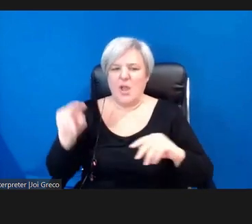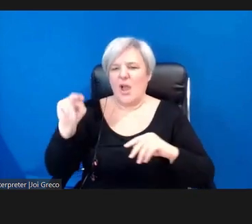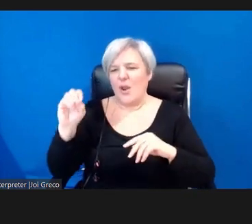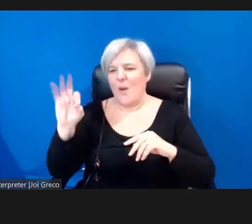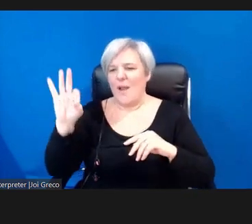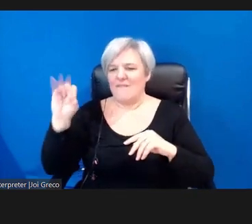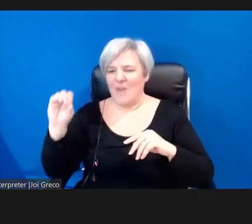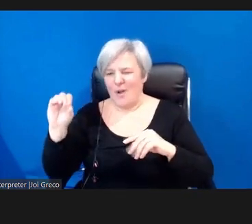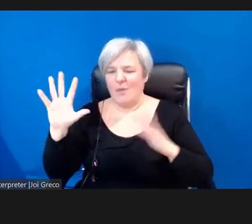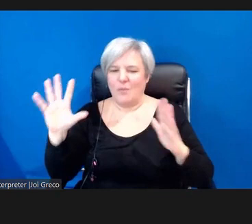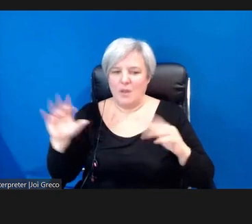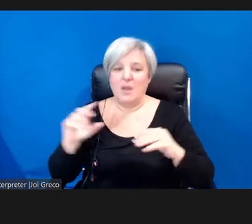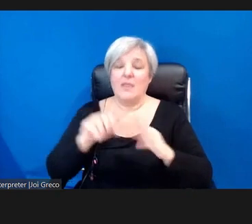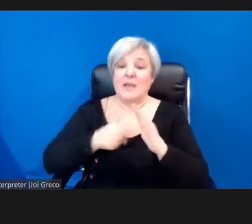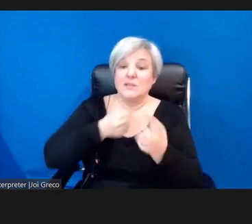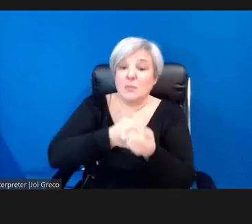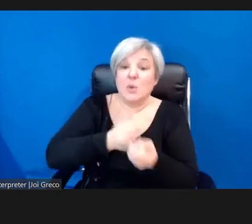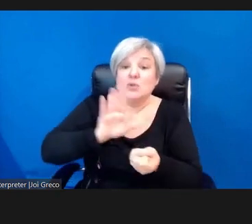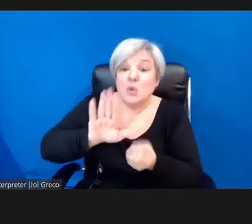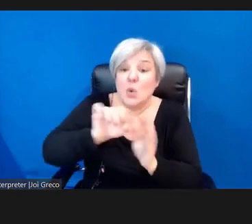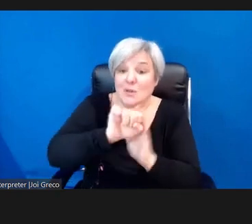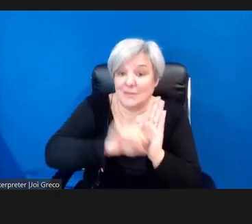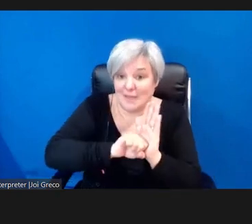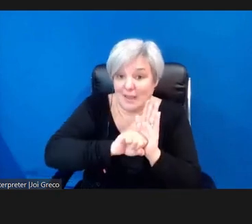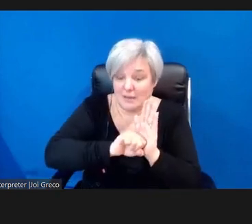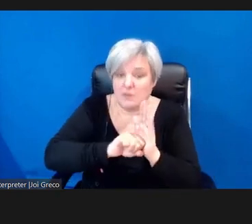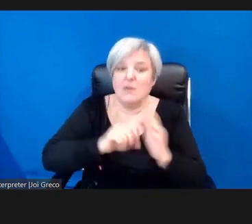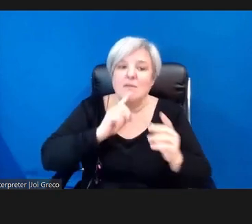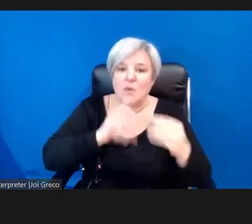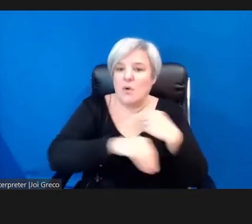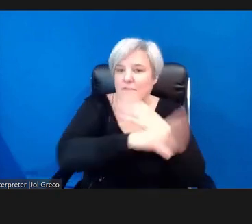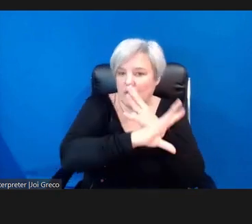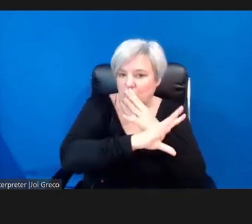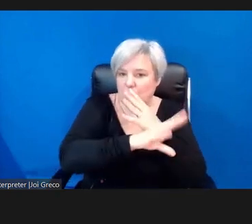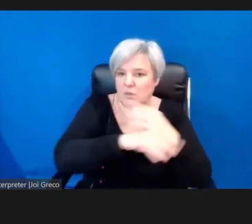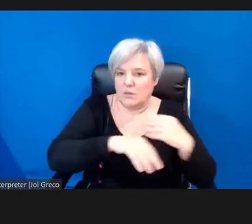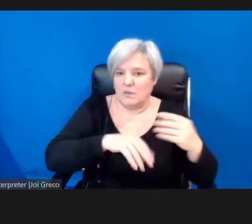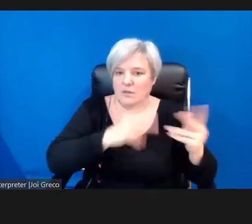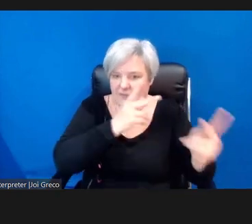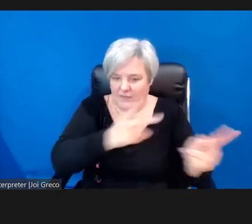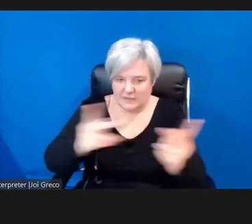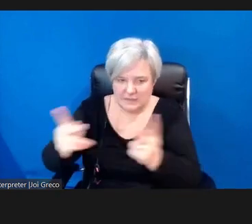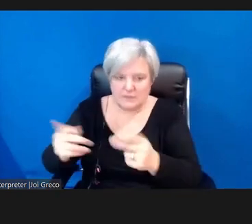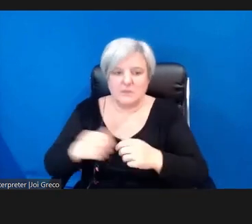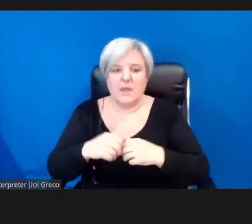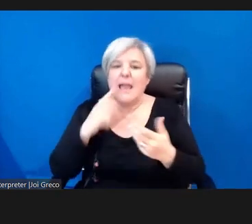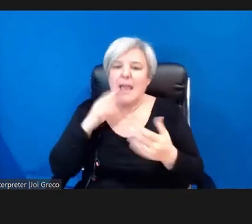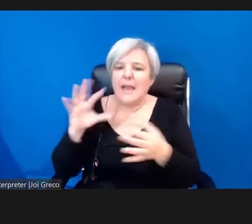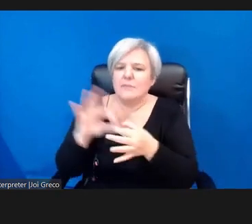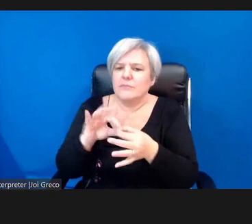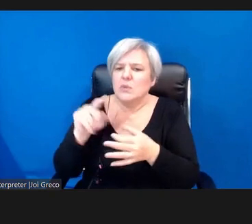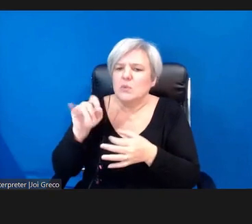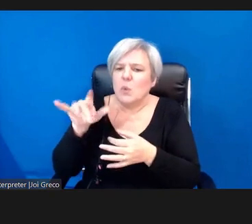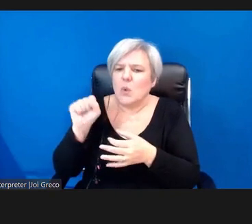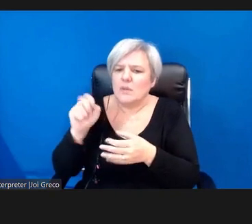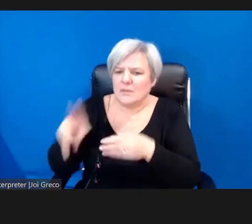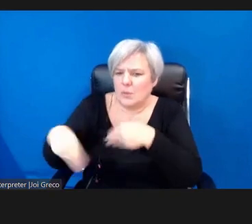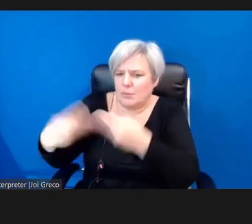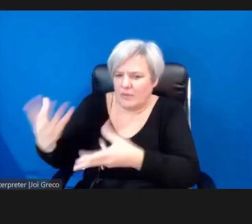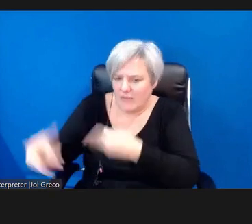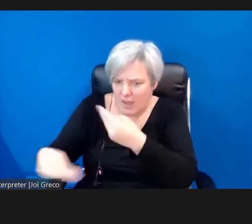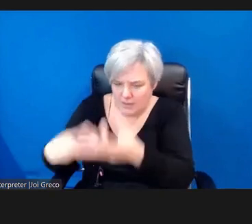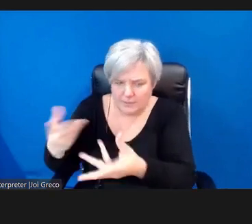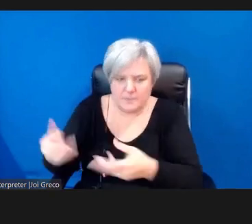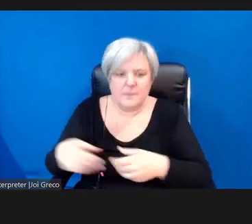that supports your state implementing the Virtual Site Visit Program and the associated tools. Each of the